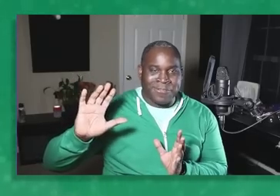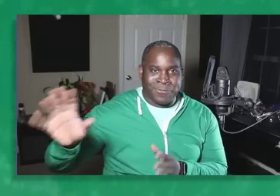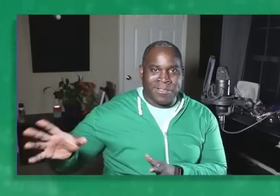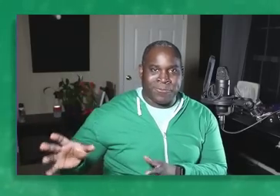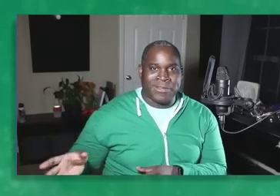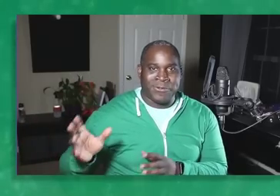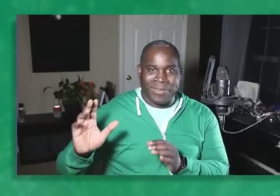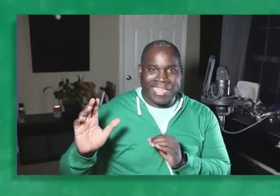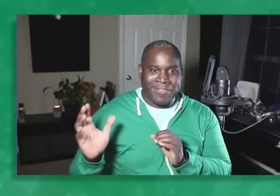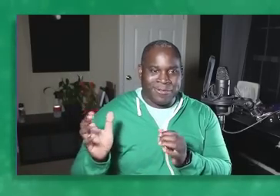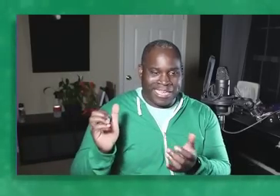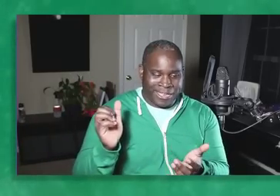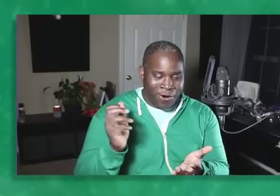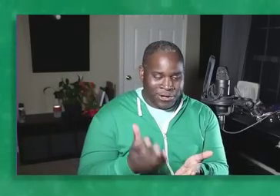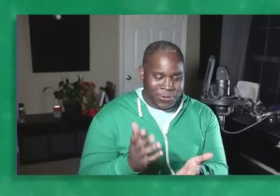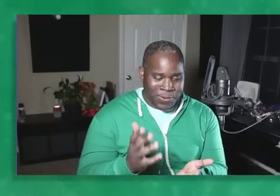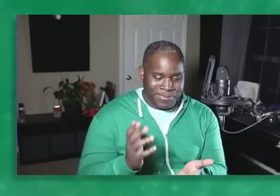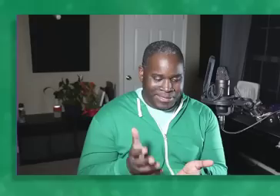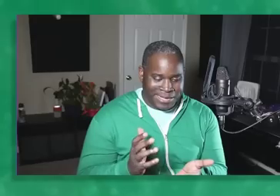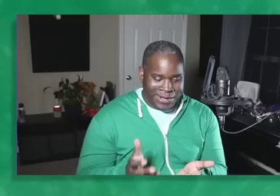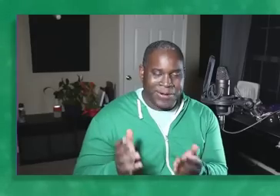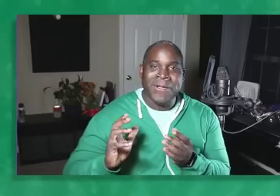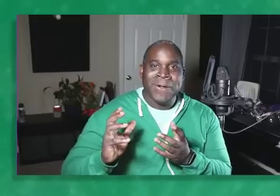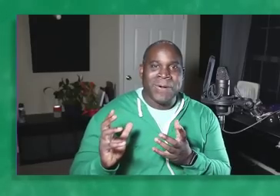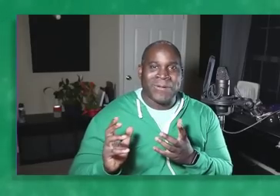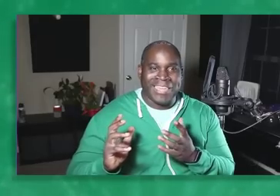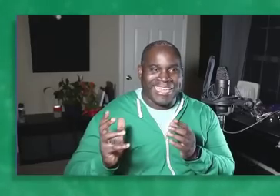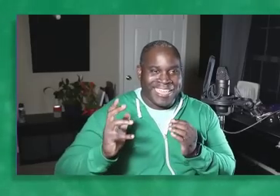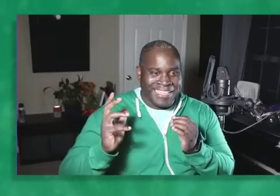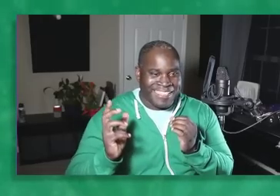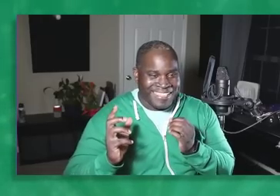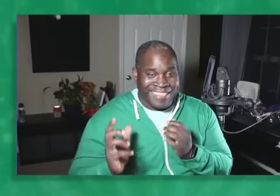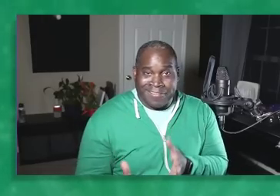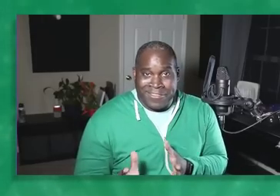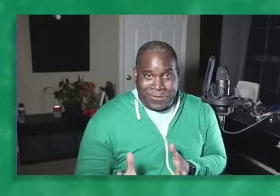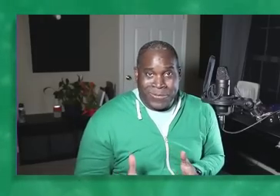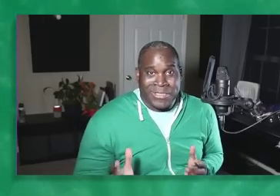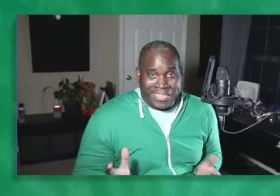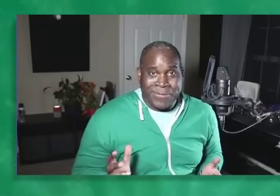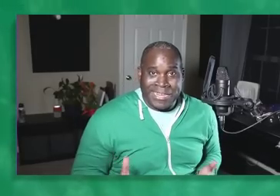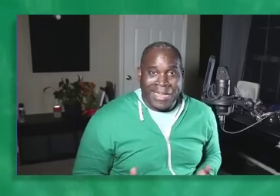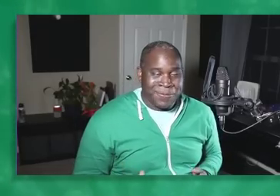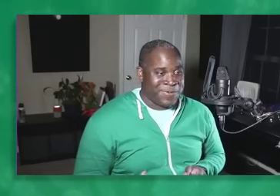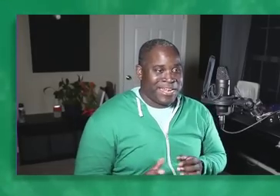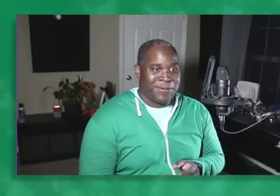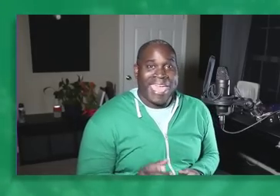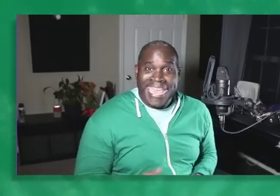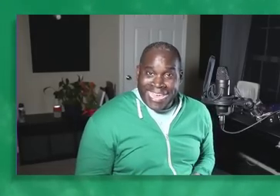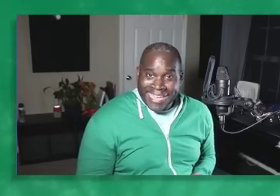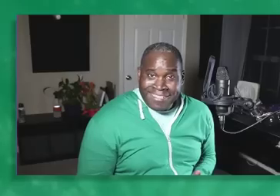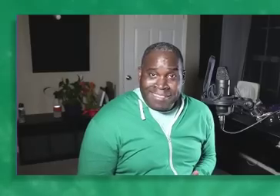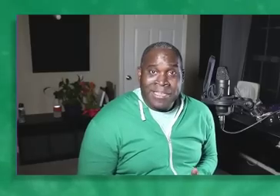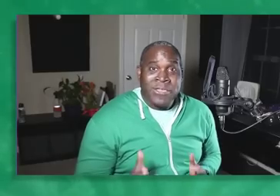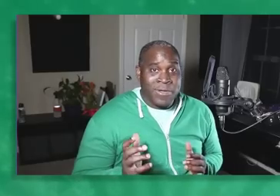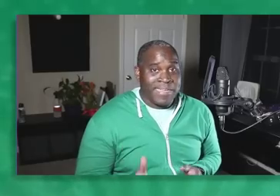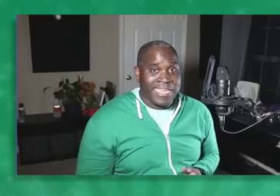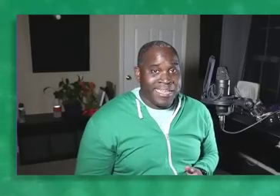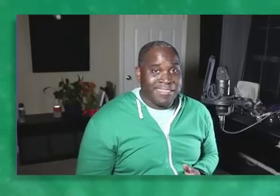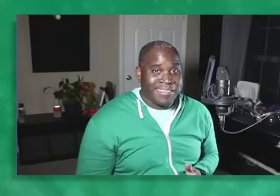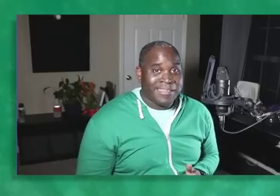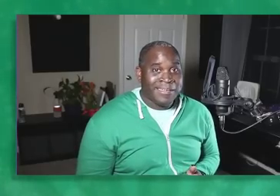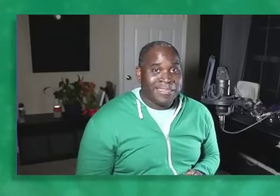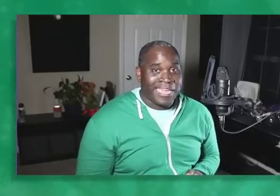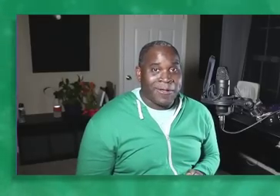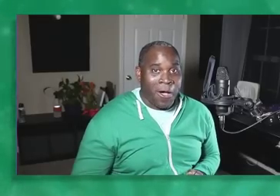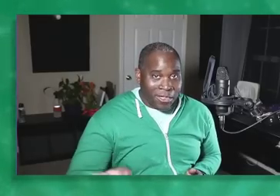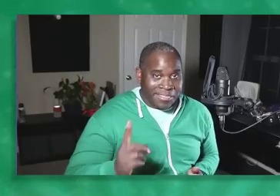else is either thrown out the window. You're, like, either, like, a hardcore millionaire or, like, destitute. You, like, you need help right now. Eight kids? You have eight